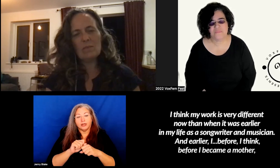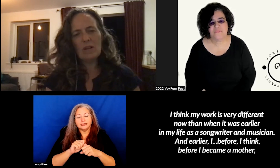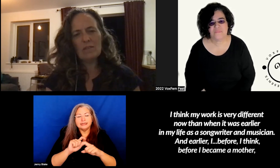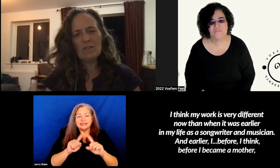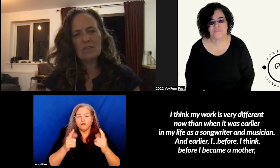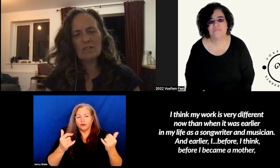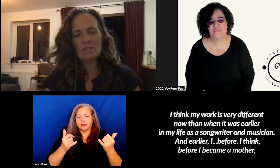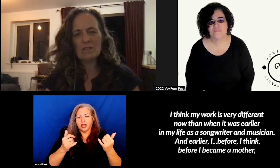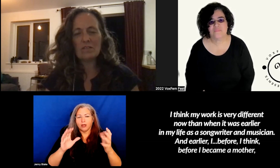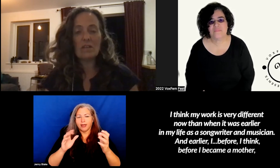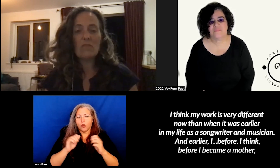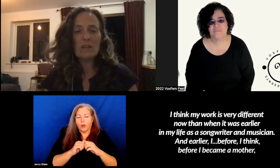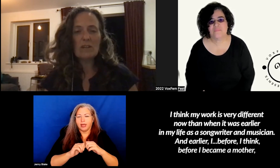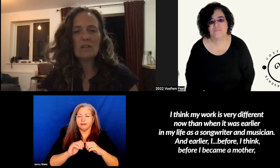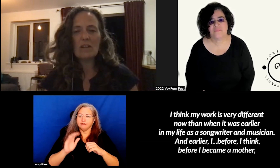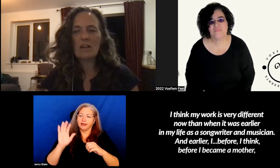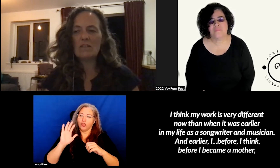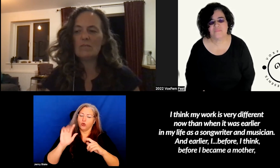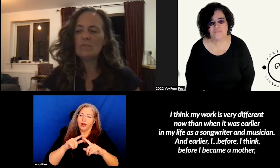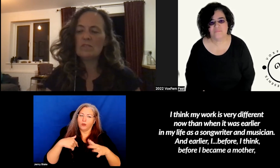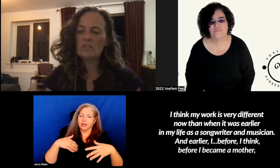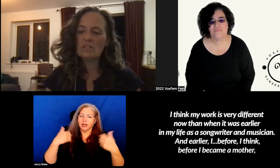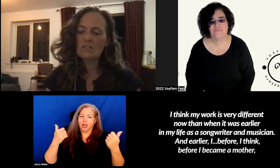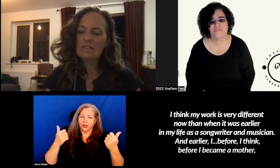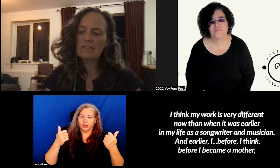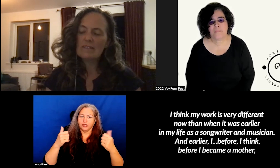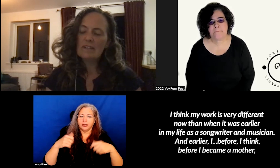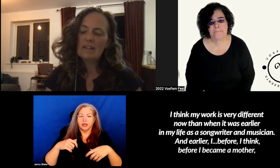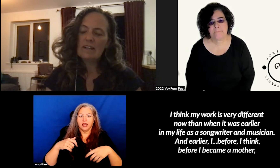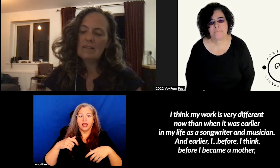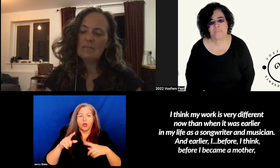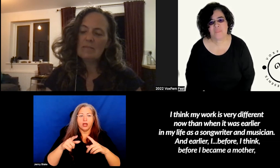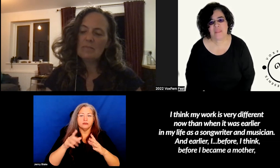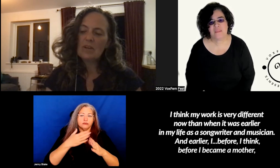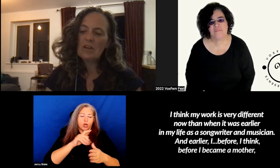in my life as a songwriter and musician.